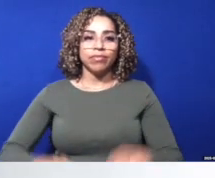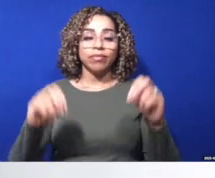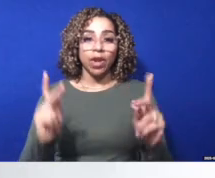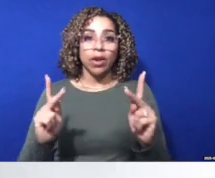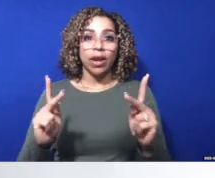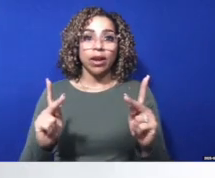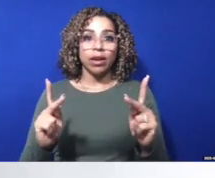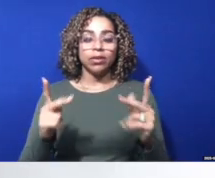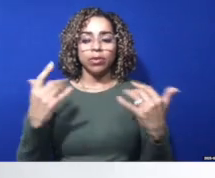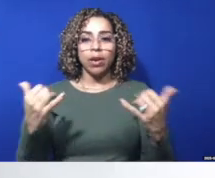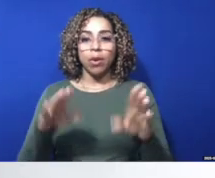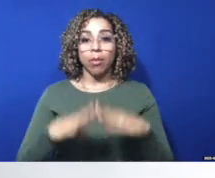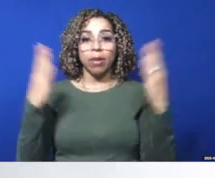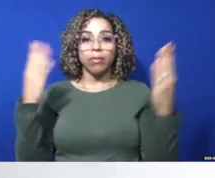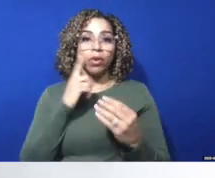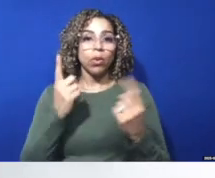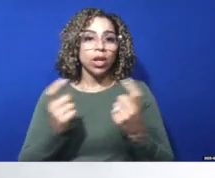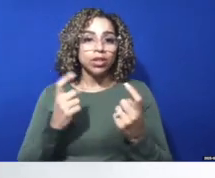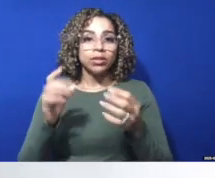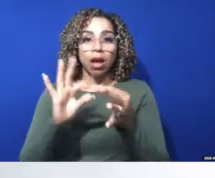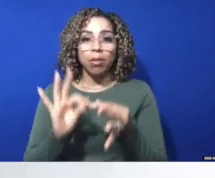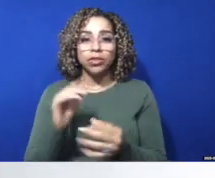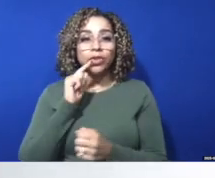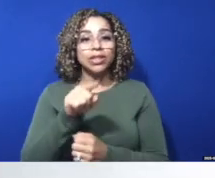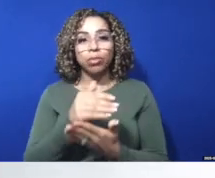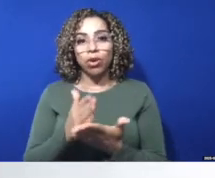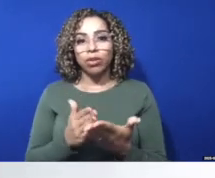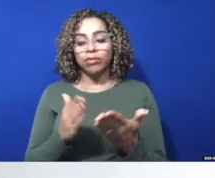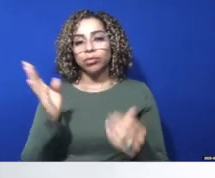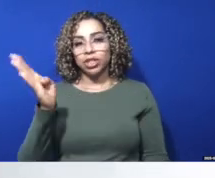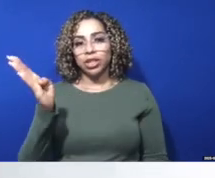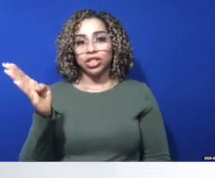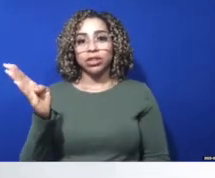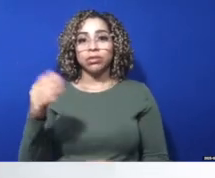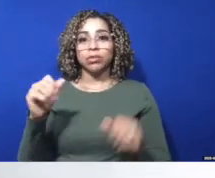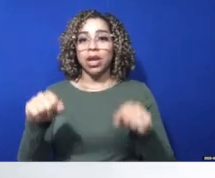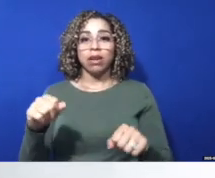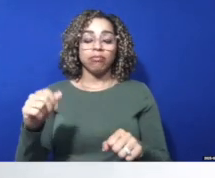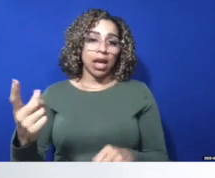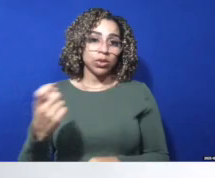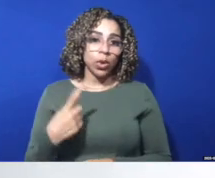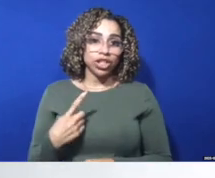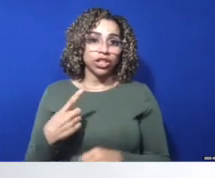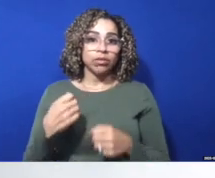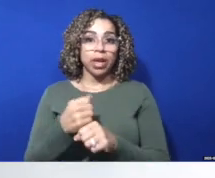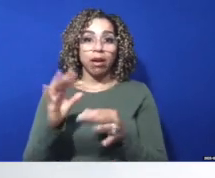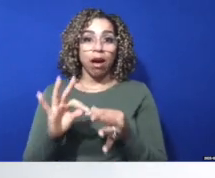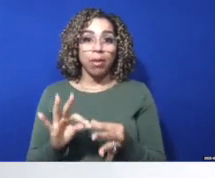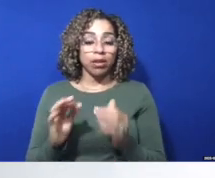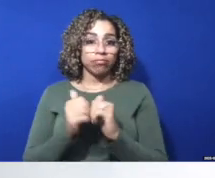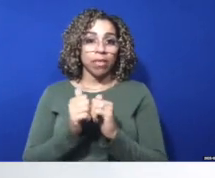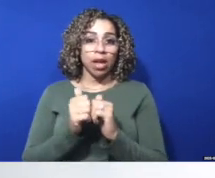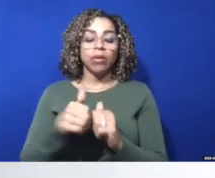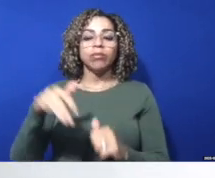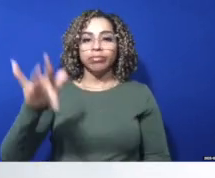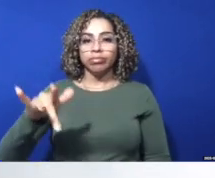we're now going to open the floor up for questions and comments about this part of the presentation. To ask a question or make a comment, select the raise hand feature